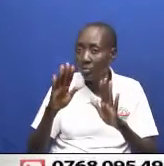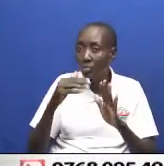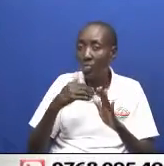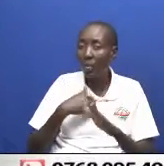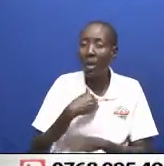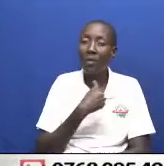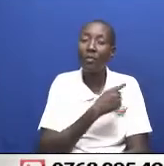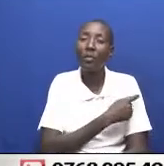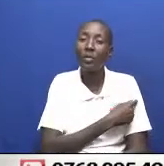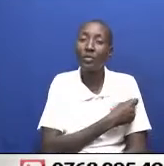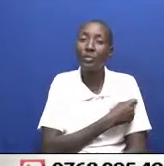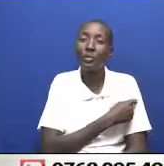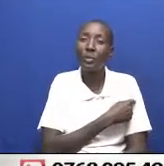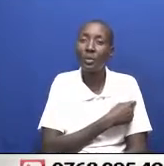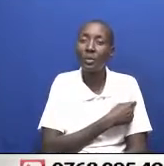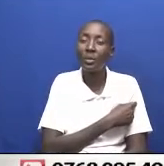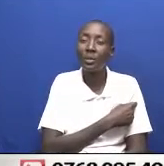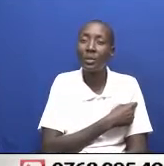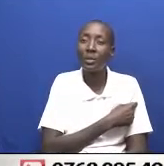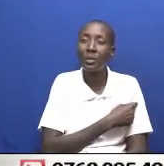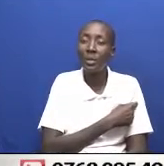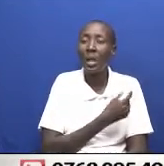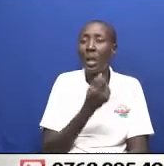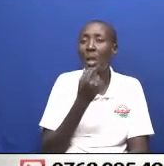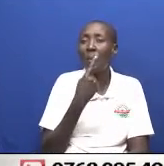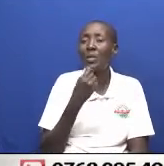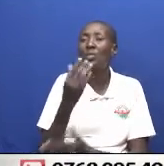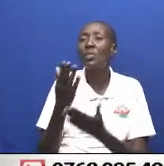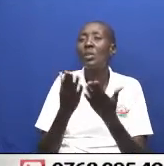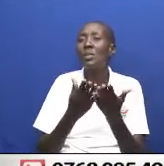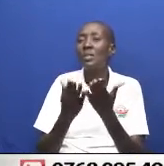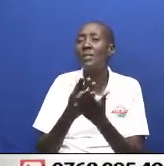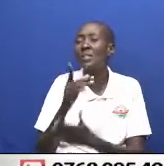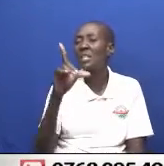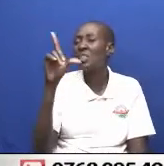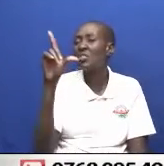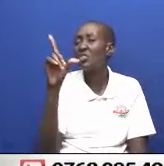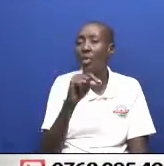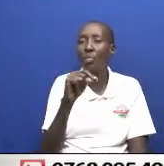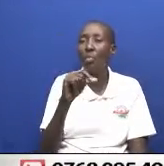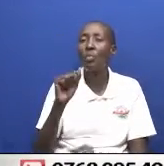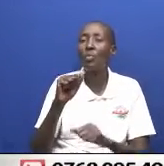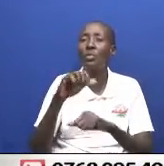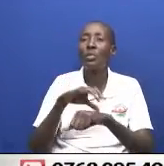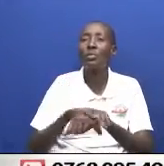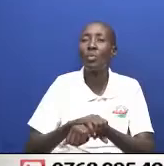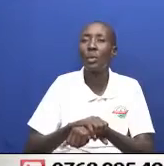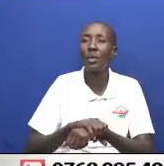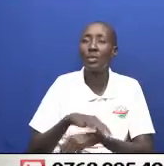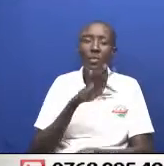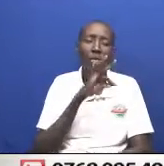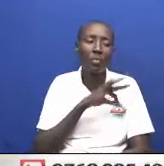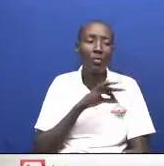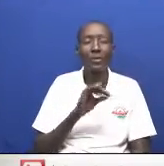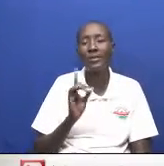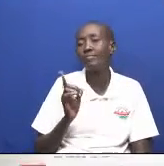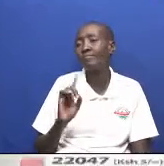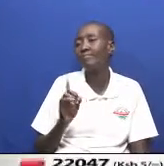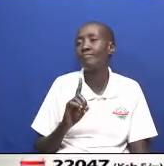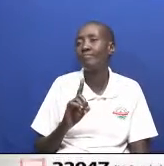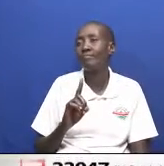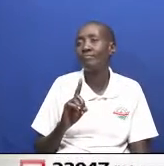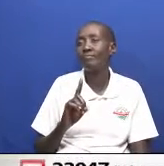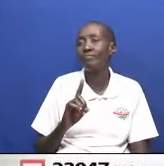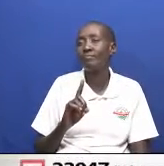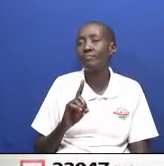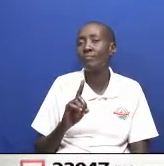It offers medical services at a very, very subsidized rate. It's a non-profit making organization and